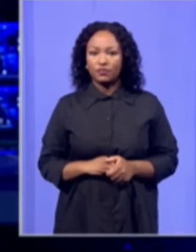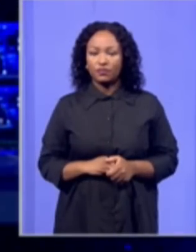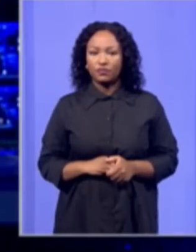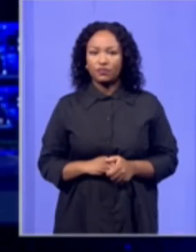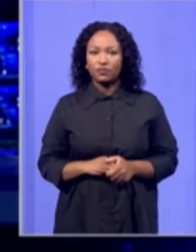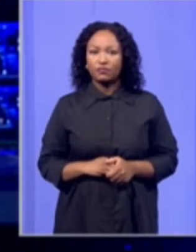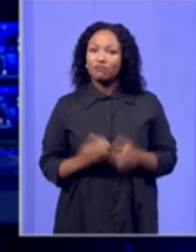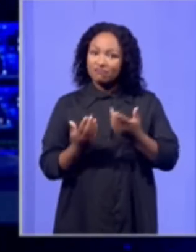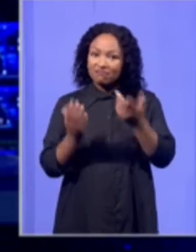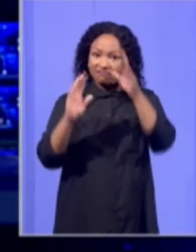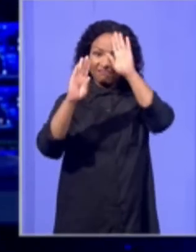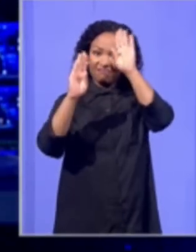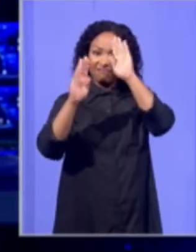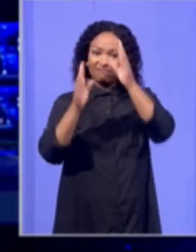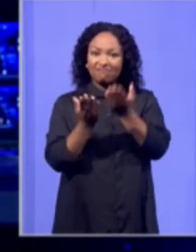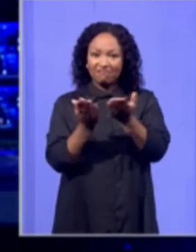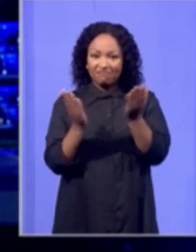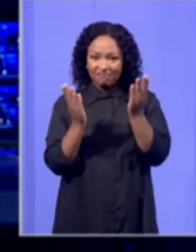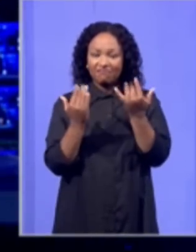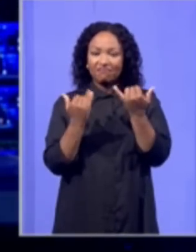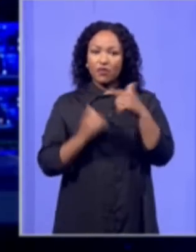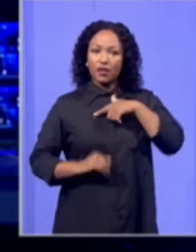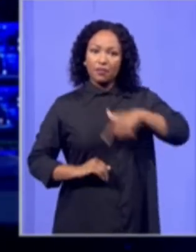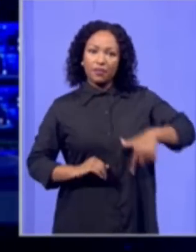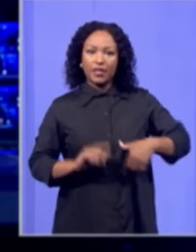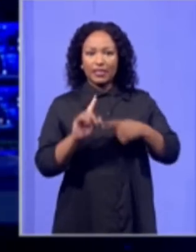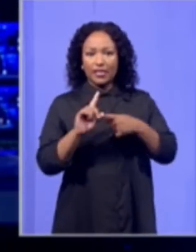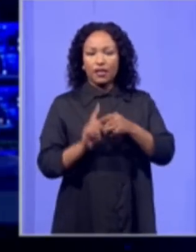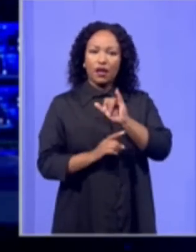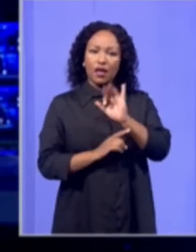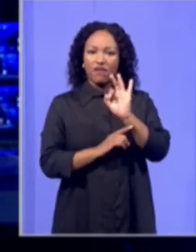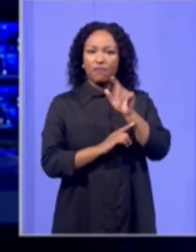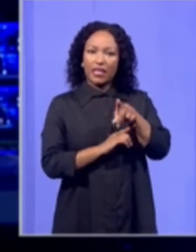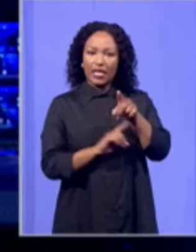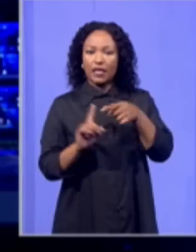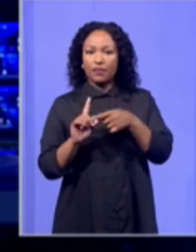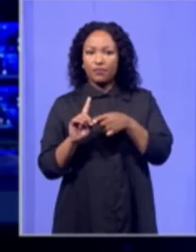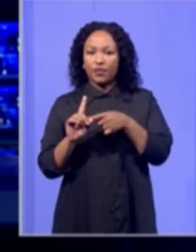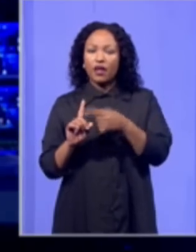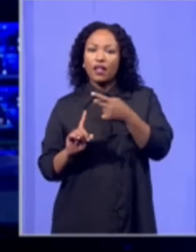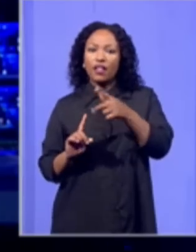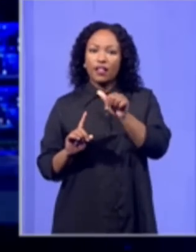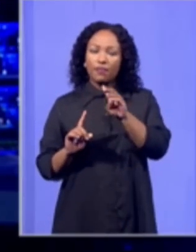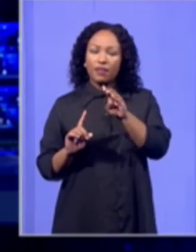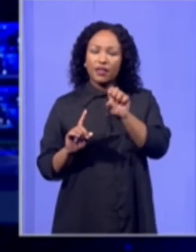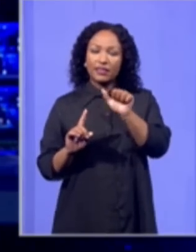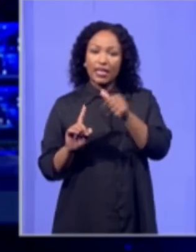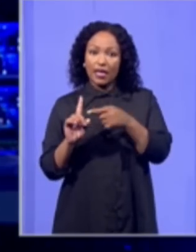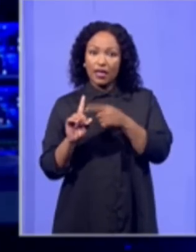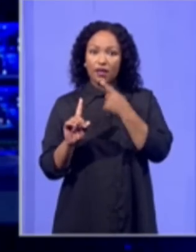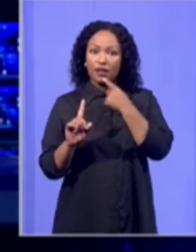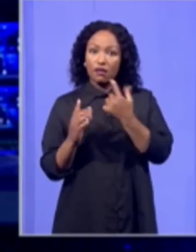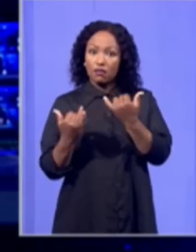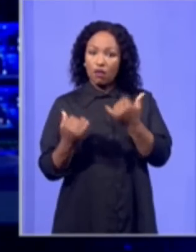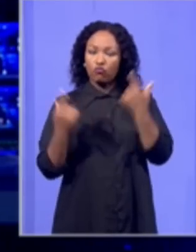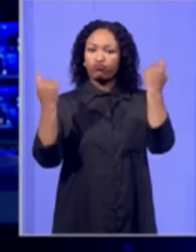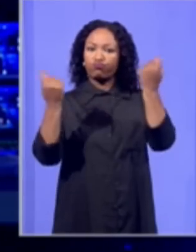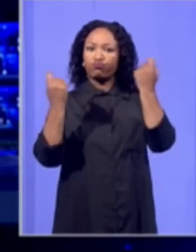Mogaetsho madume re dithankgolola ka gore mopresidente wa IFP Velinkosini Hlabisa a re keteko moletlo ya dingwaga di